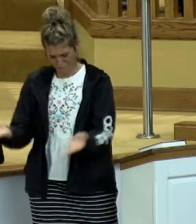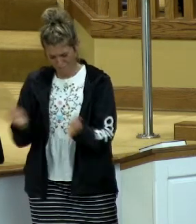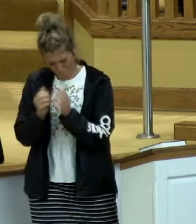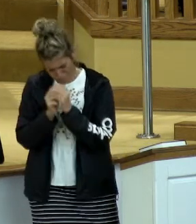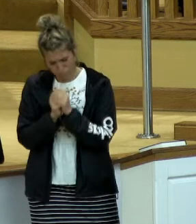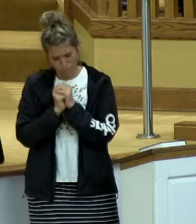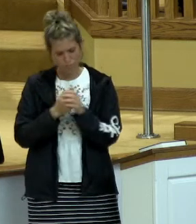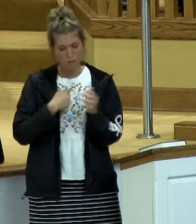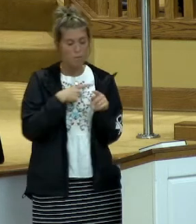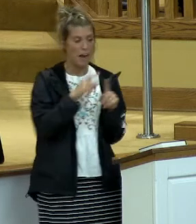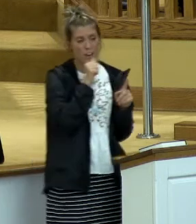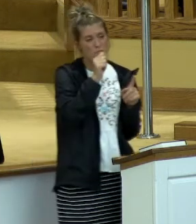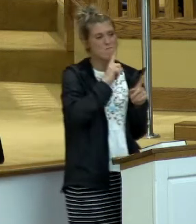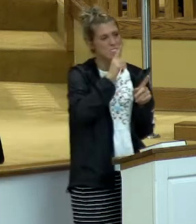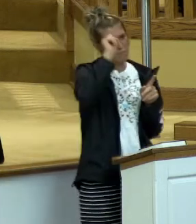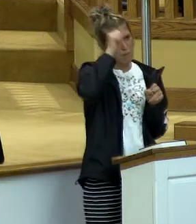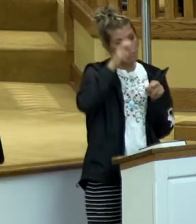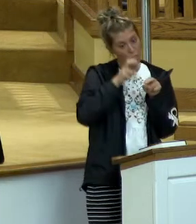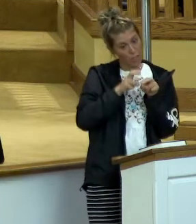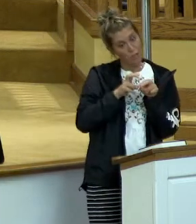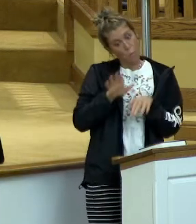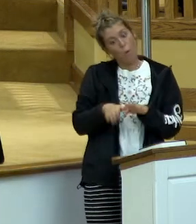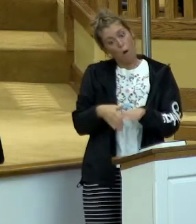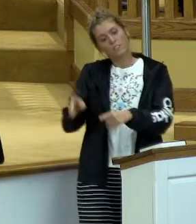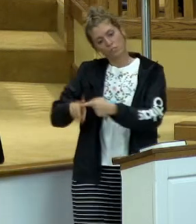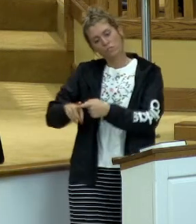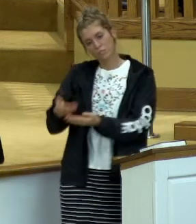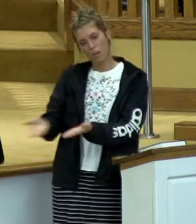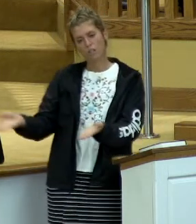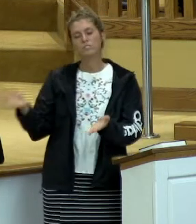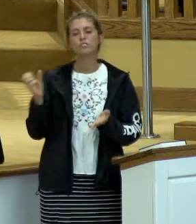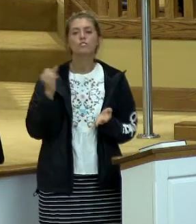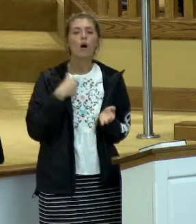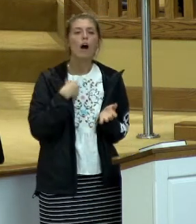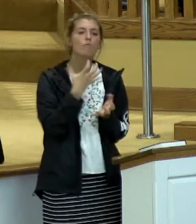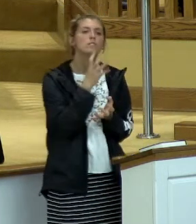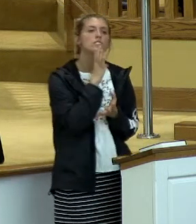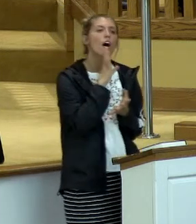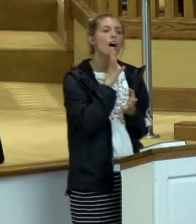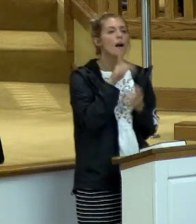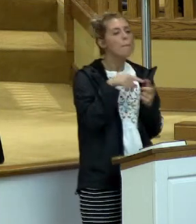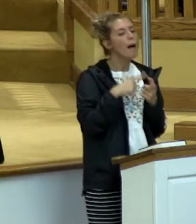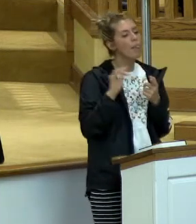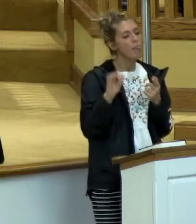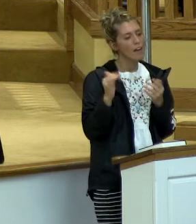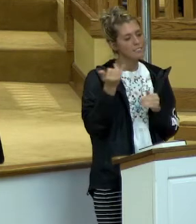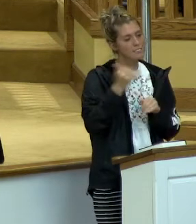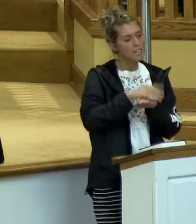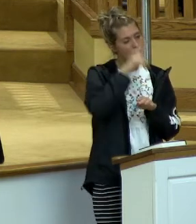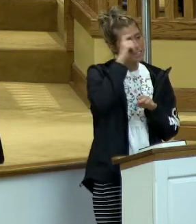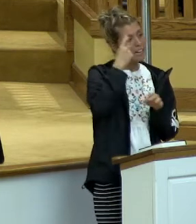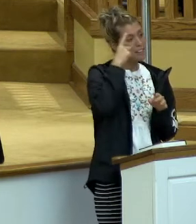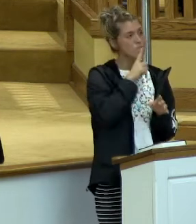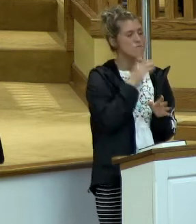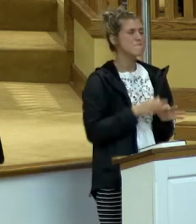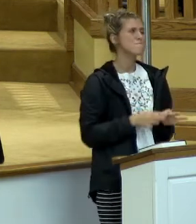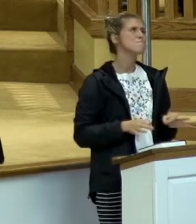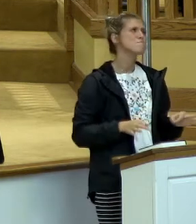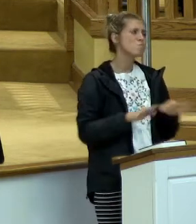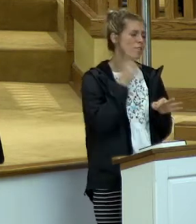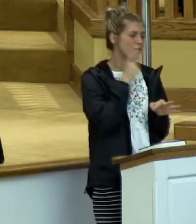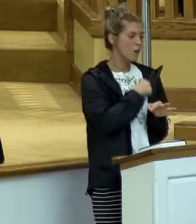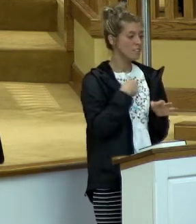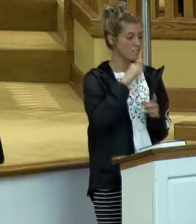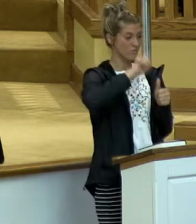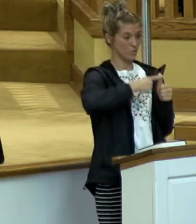being there, but I don't remember that journey to that altar. And so I wanted to talk about it a little bit tonight because I think it's important for